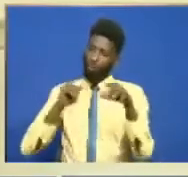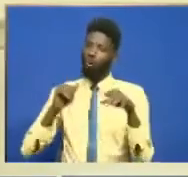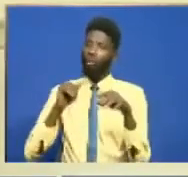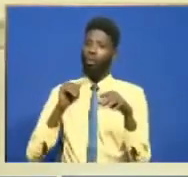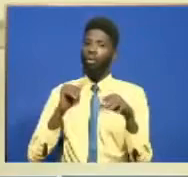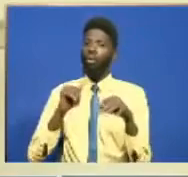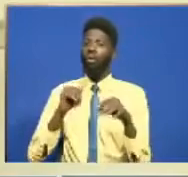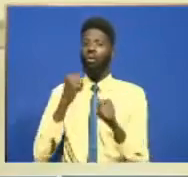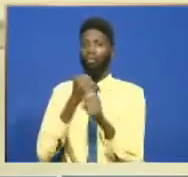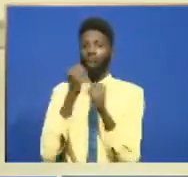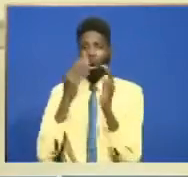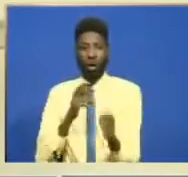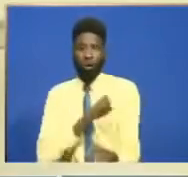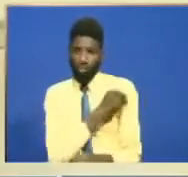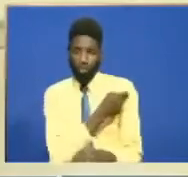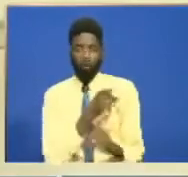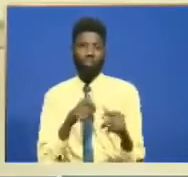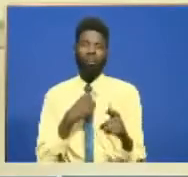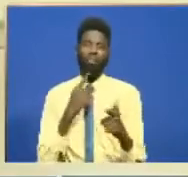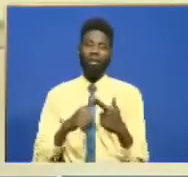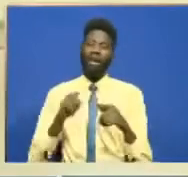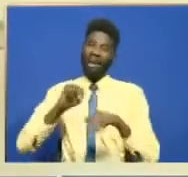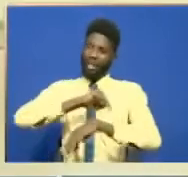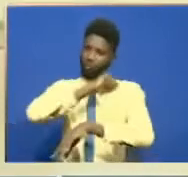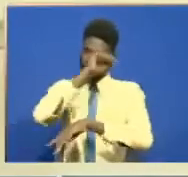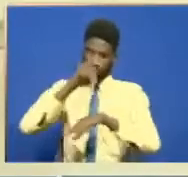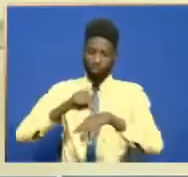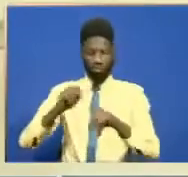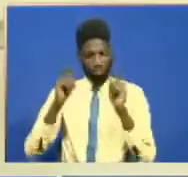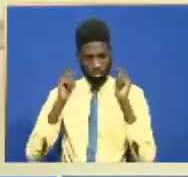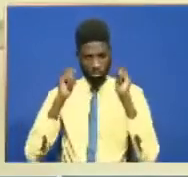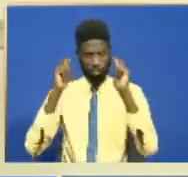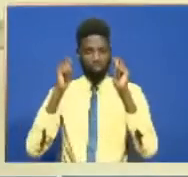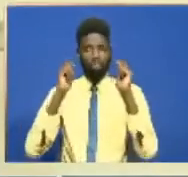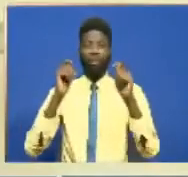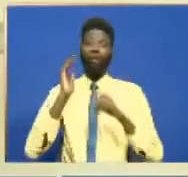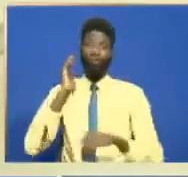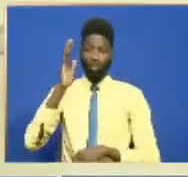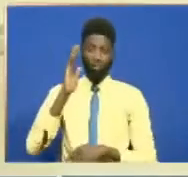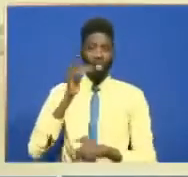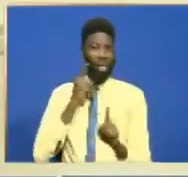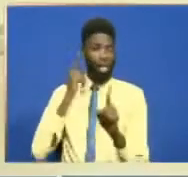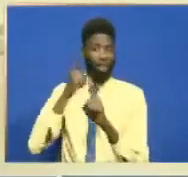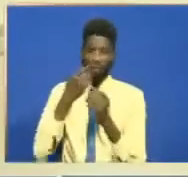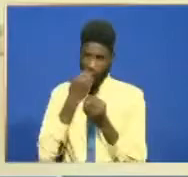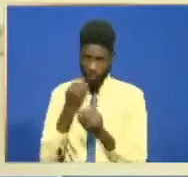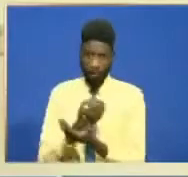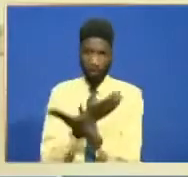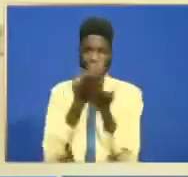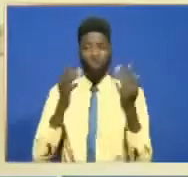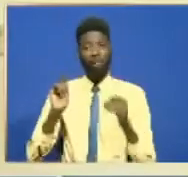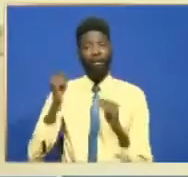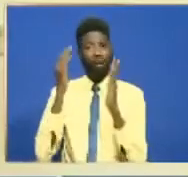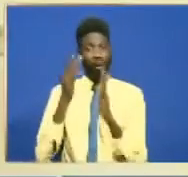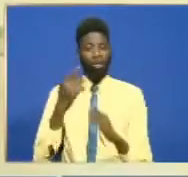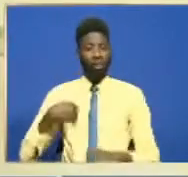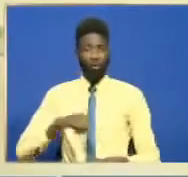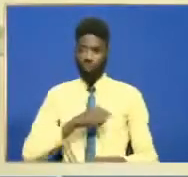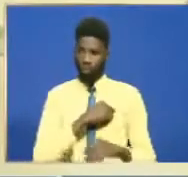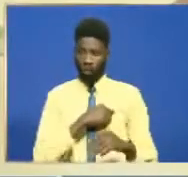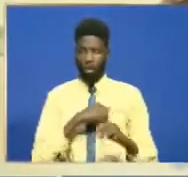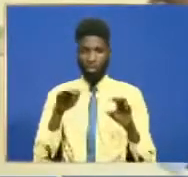we will call for a nationwide strike that can be able to go and tell Kenyans that indeed we are losing life because